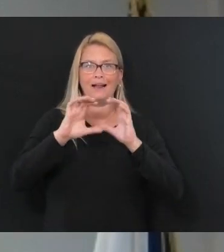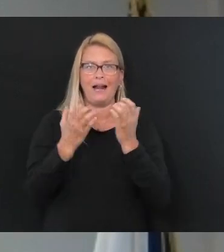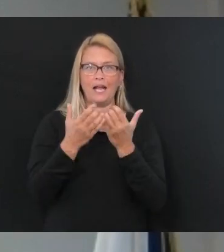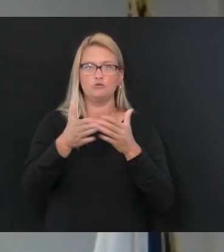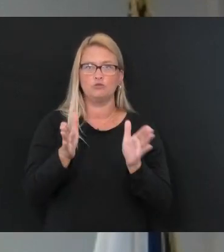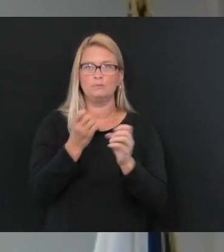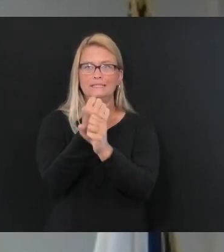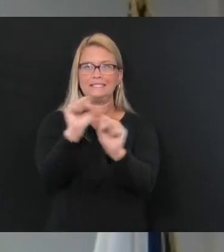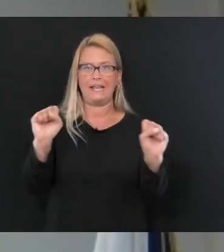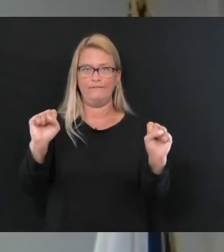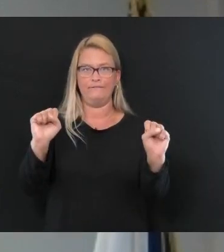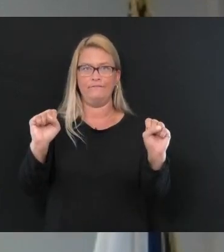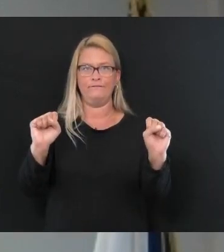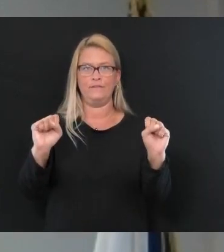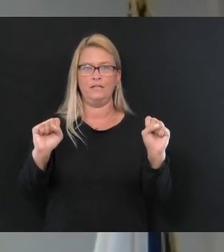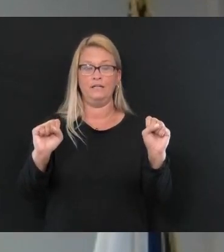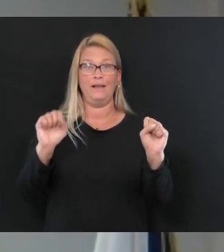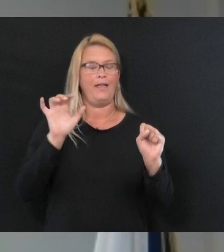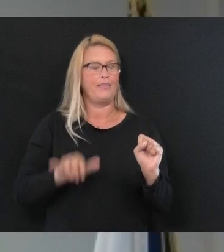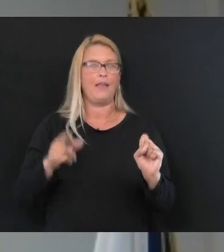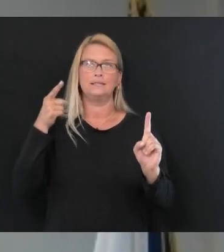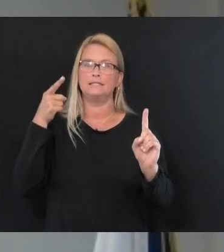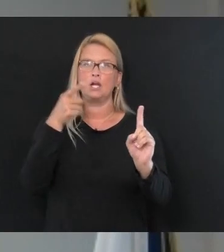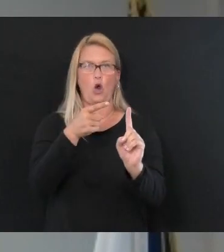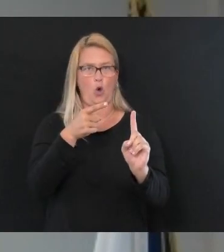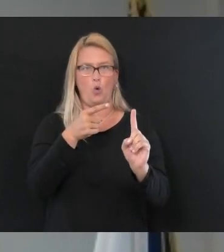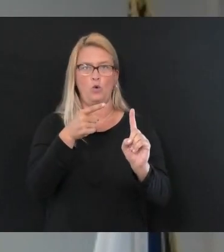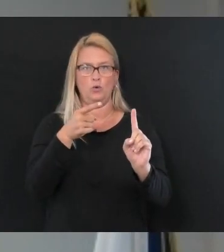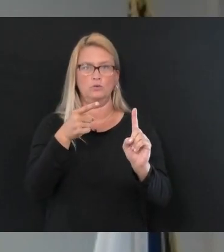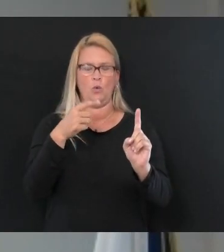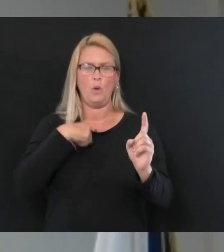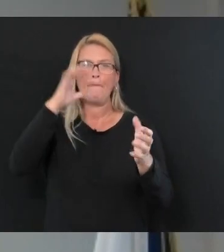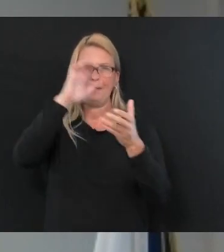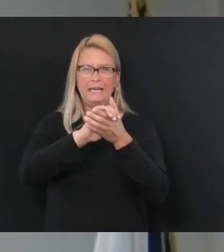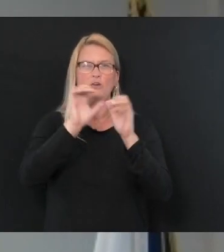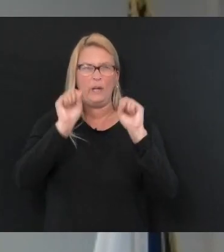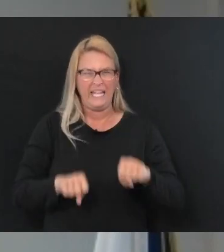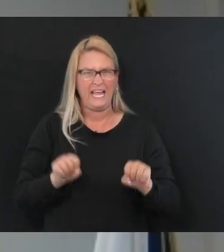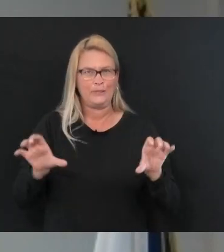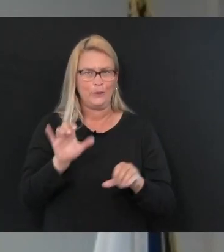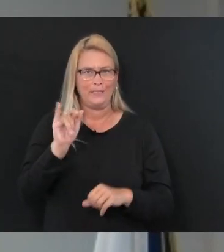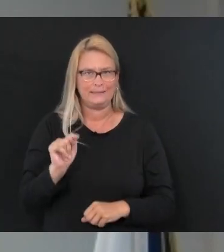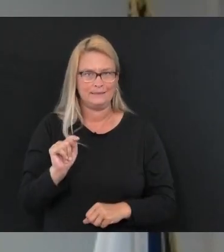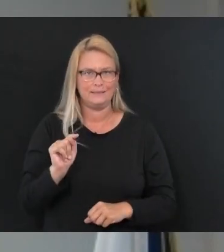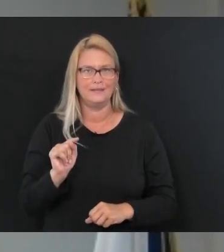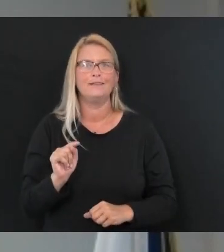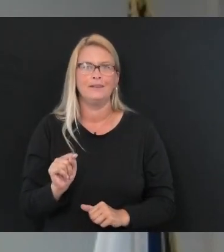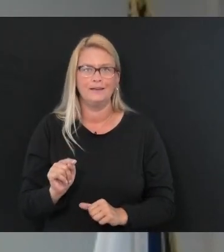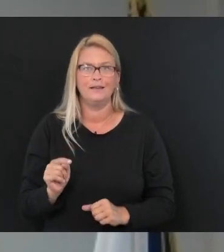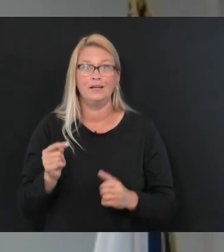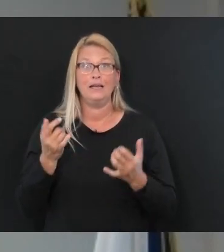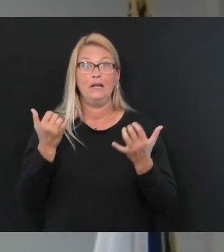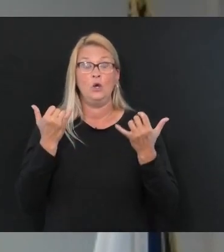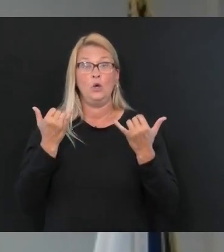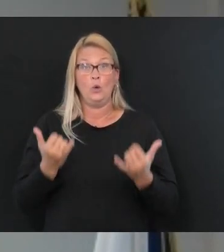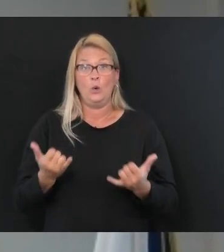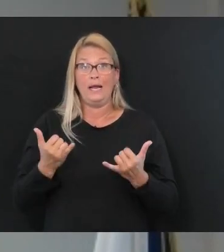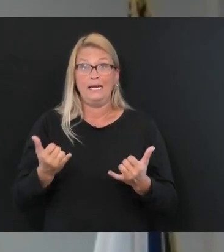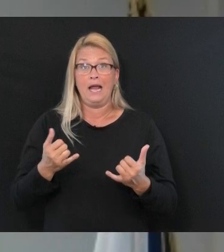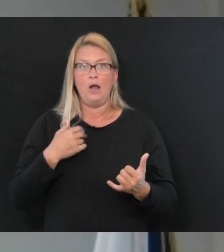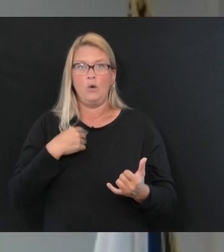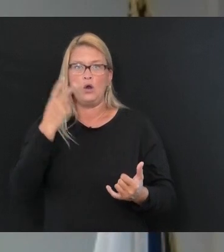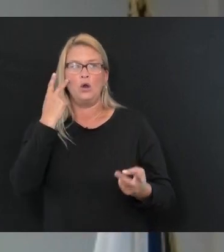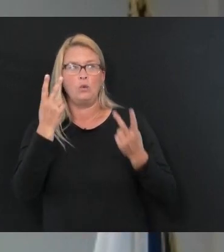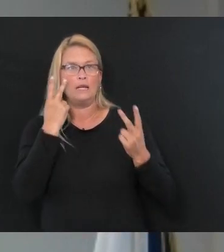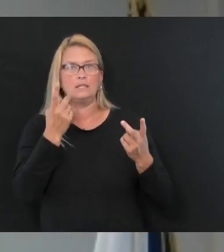way. And that's the goal. We believe that can be done. What we are looking at is incidence rates in communities.